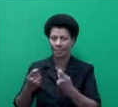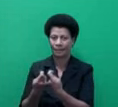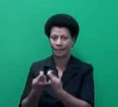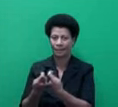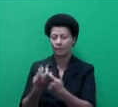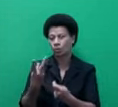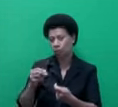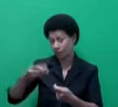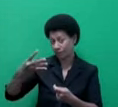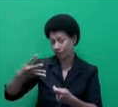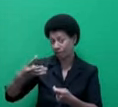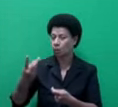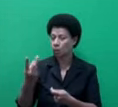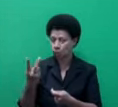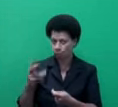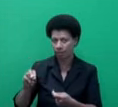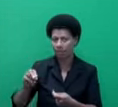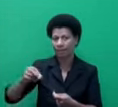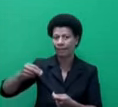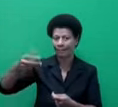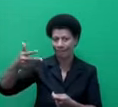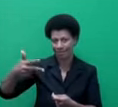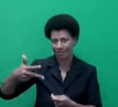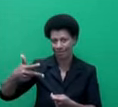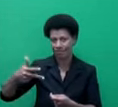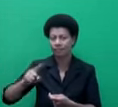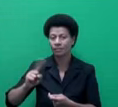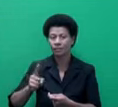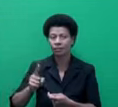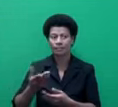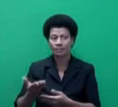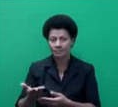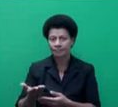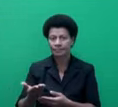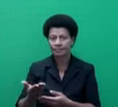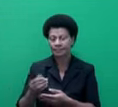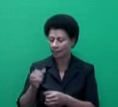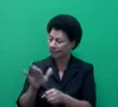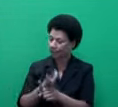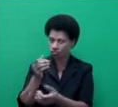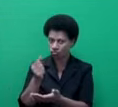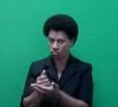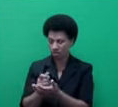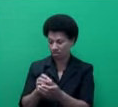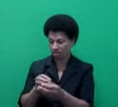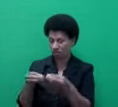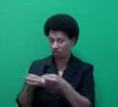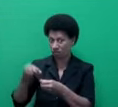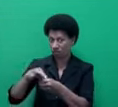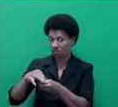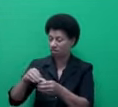2014 and for 2018. They've actually done the nation proud. They've put us on a firm footing. They've made sure that they've done a whole lot of hard